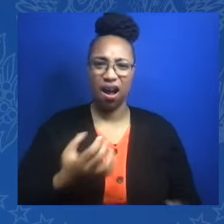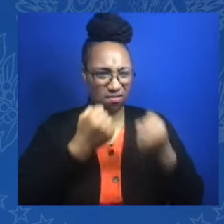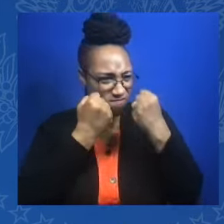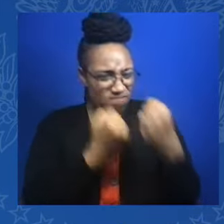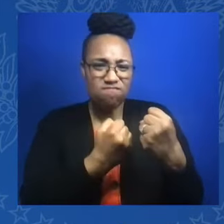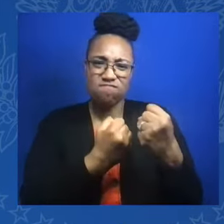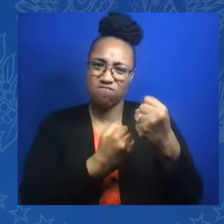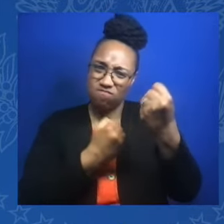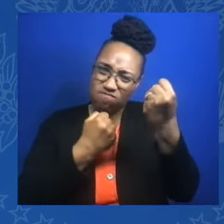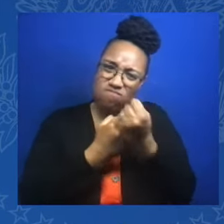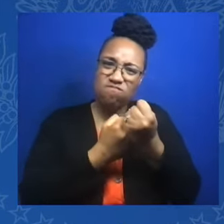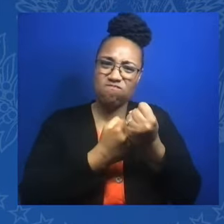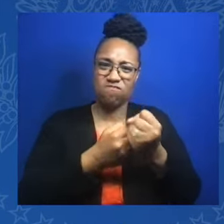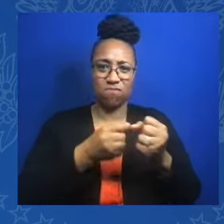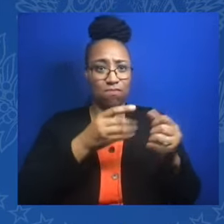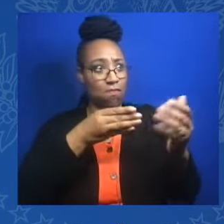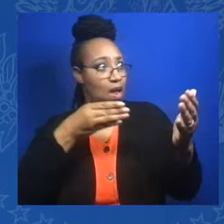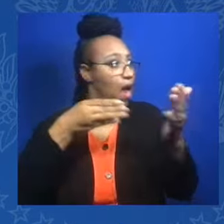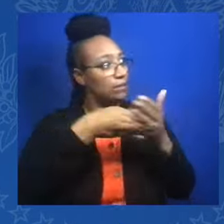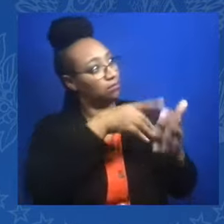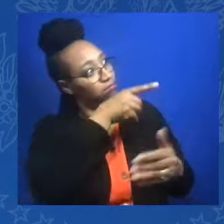all.